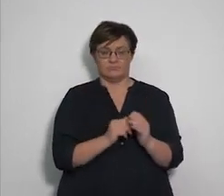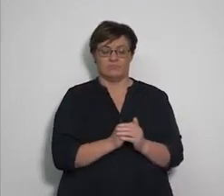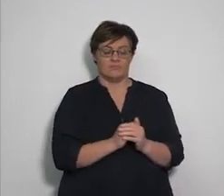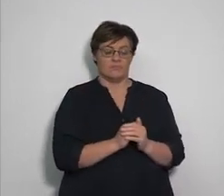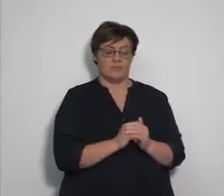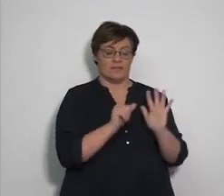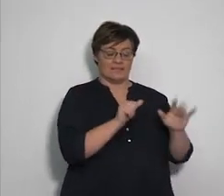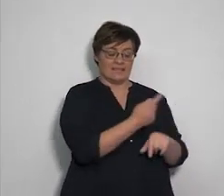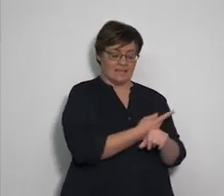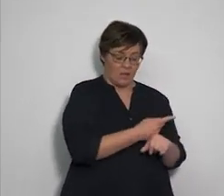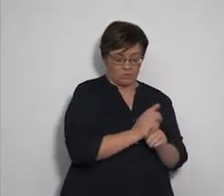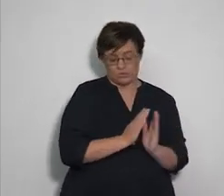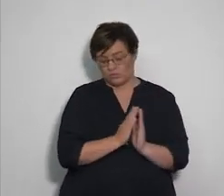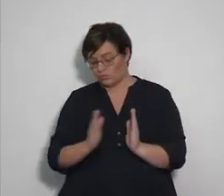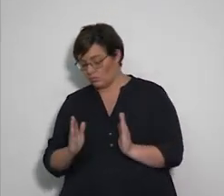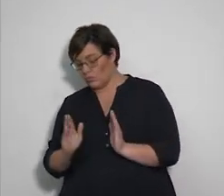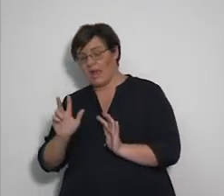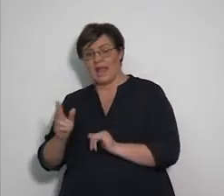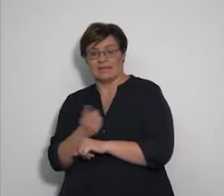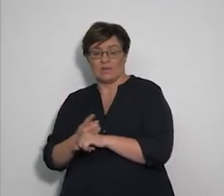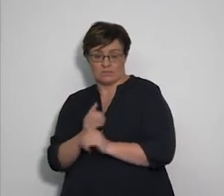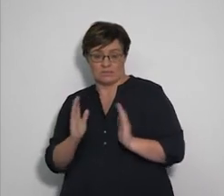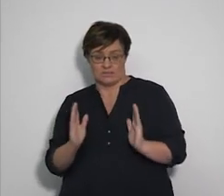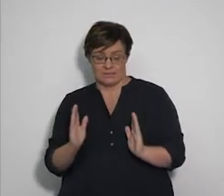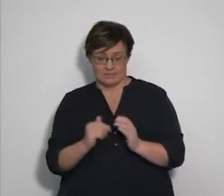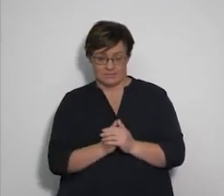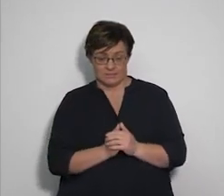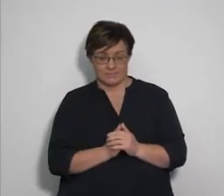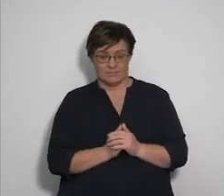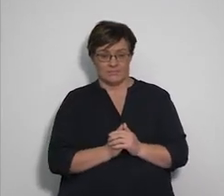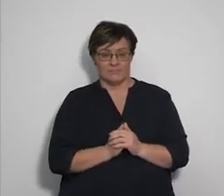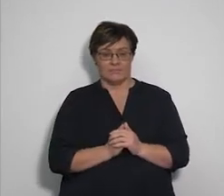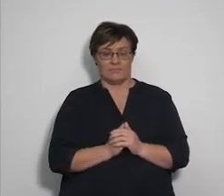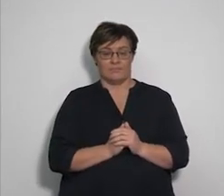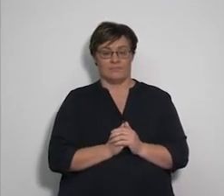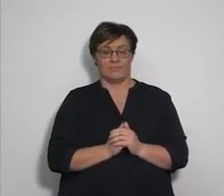looking at between 6 hours and 8 hours.